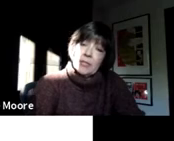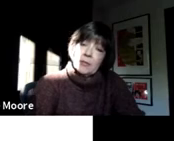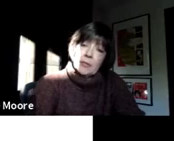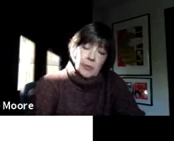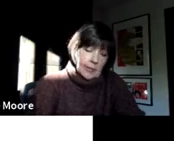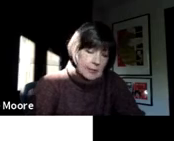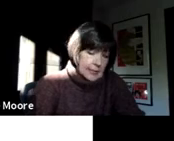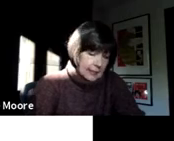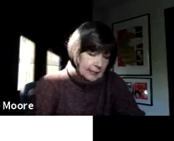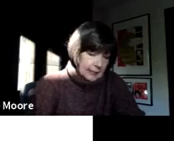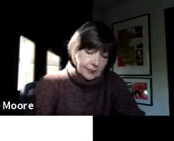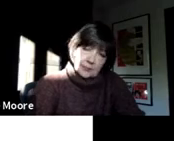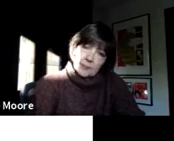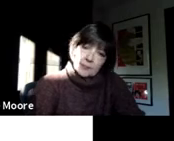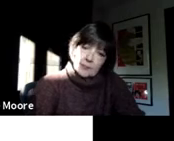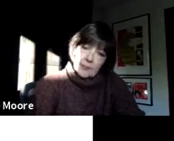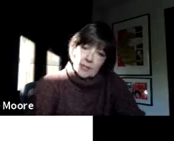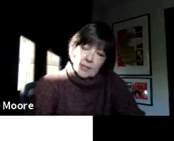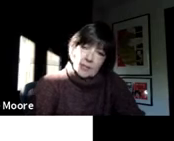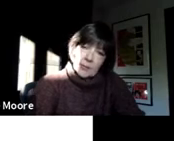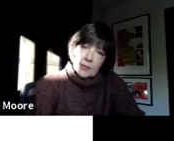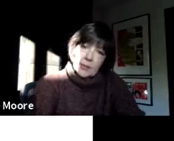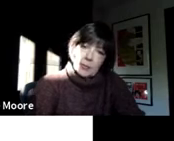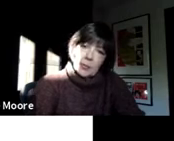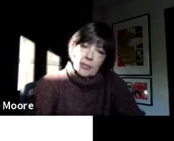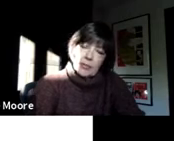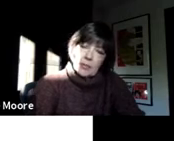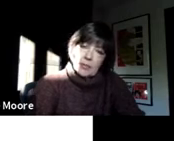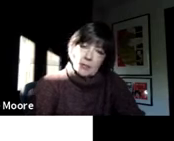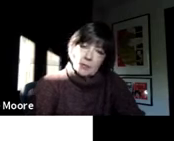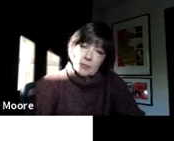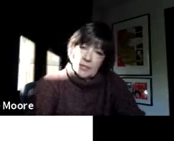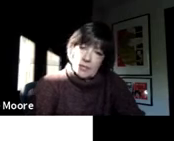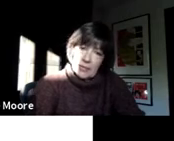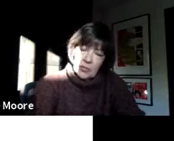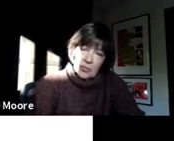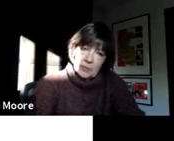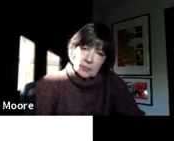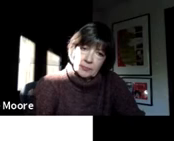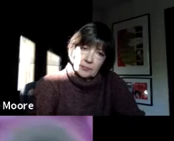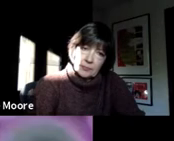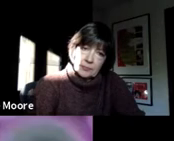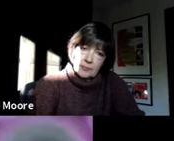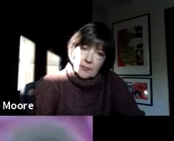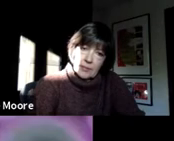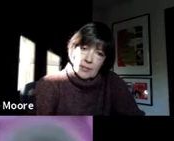So now here we are, design. We're at a point for vaccination.